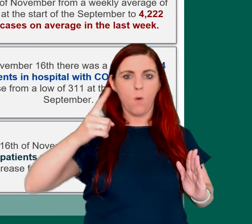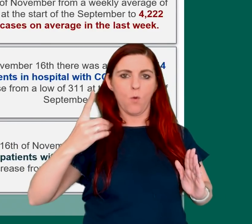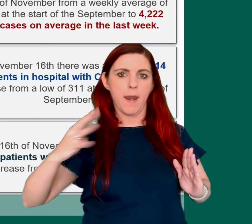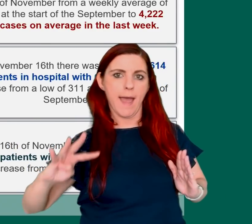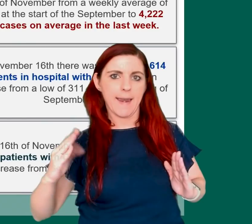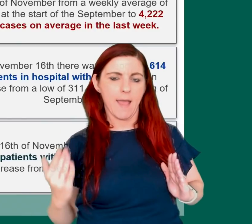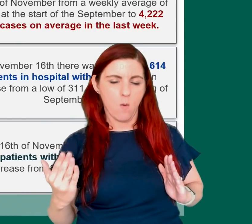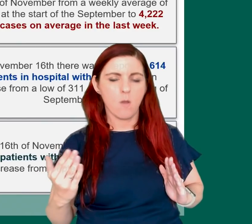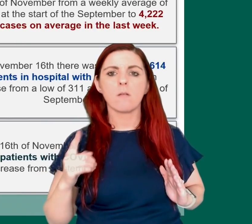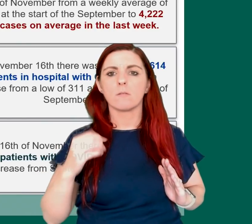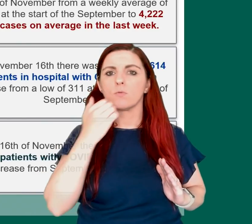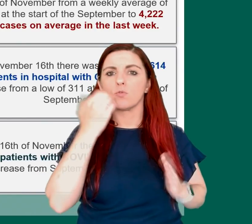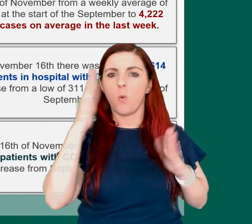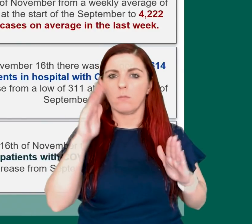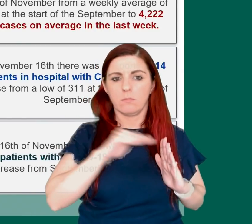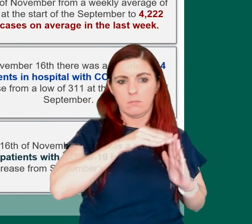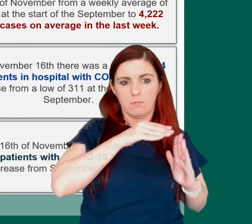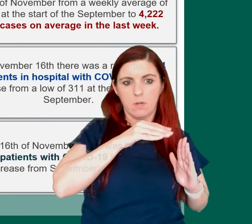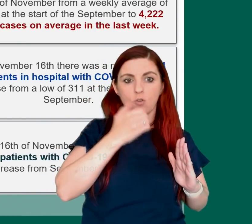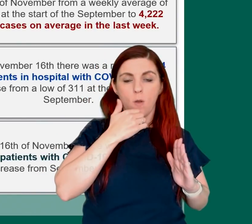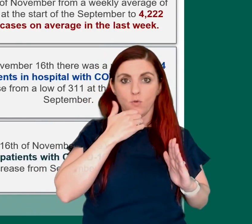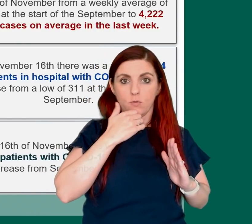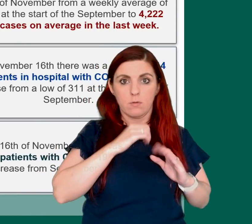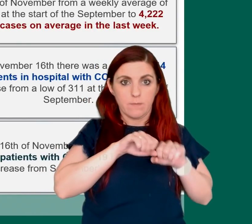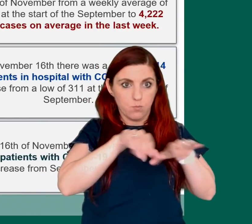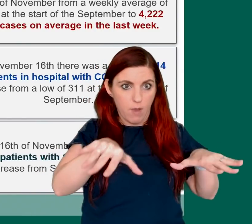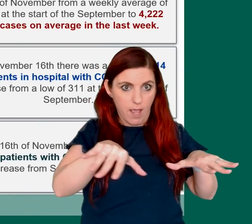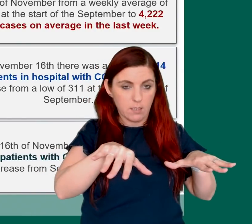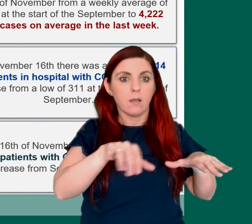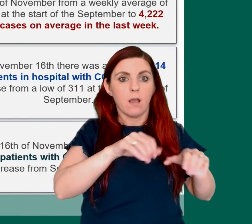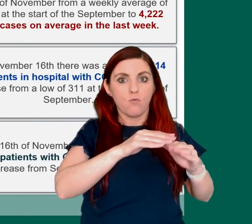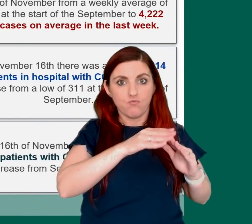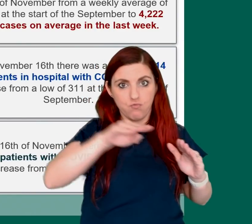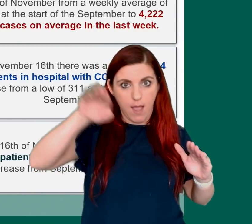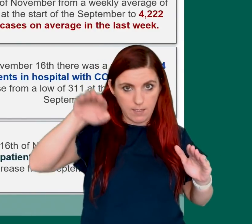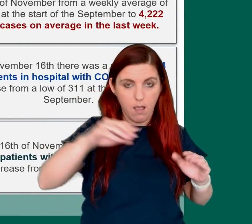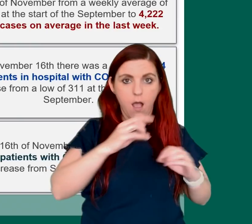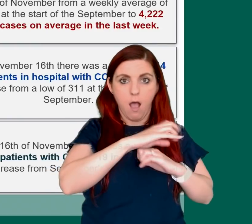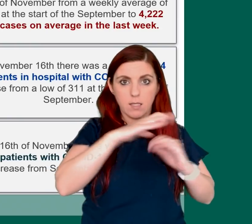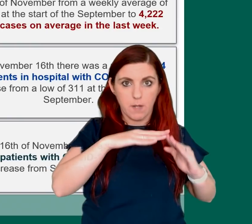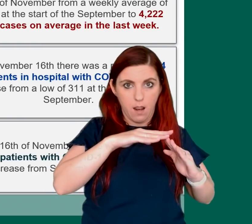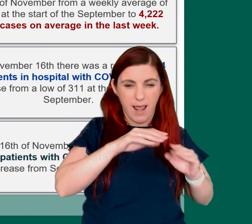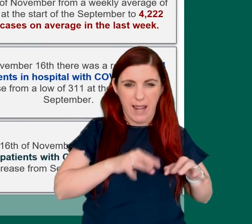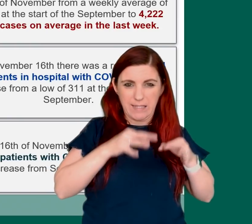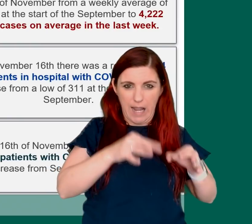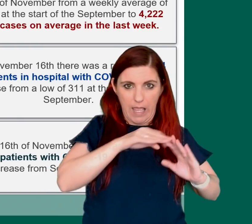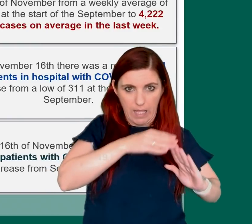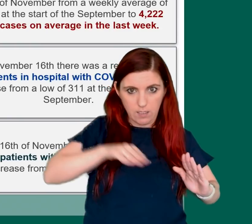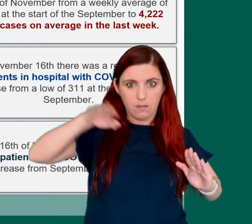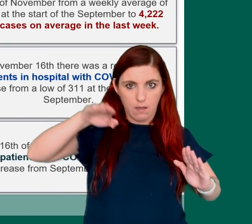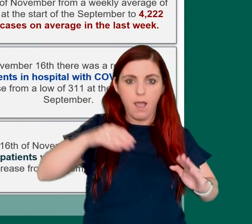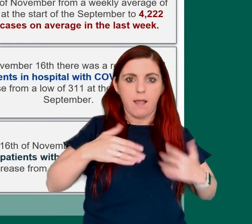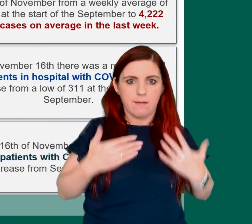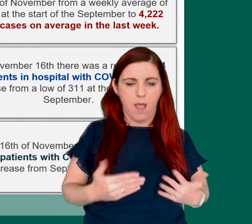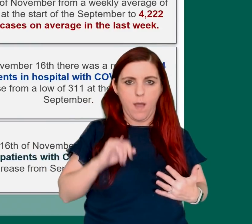that rise in cases followed by the rise in hospitalisation and slightly lag before there's a rise in intensive cares. And of course, the